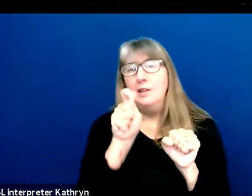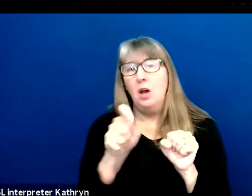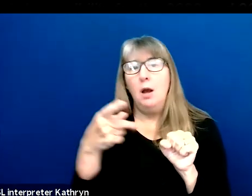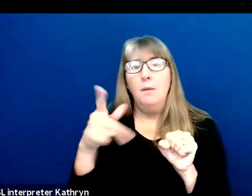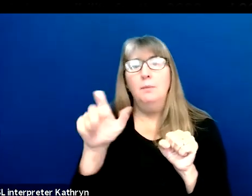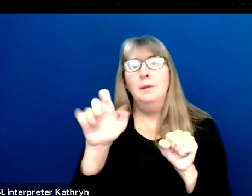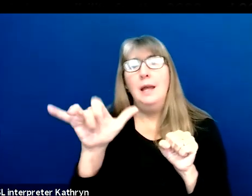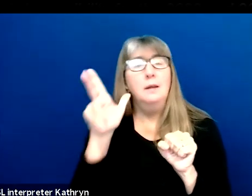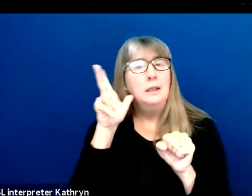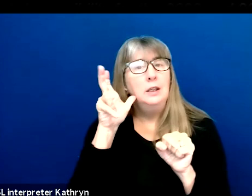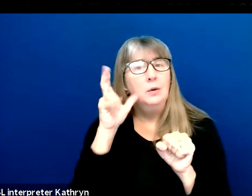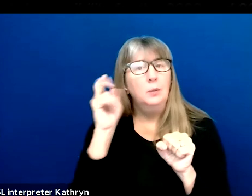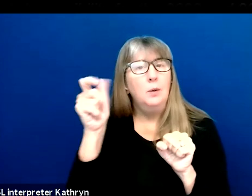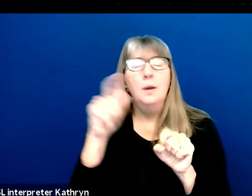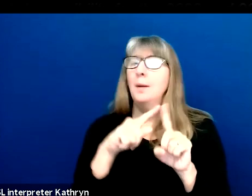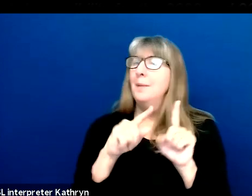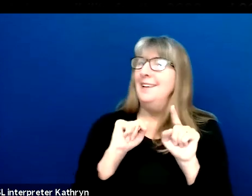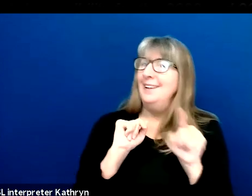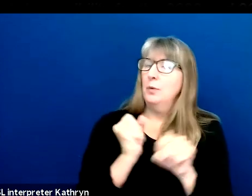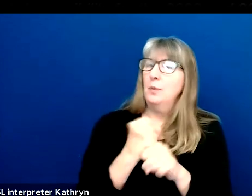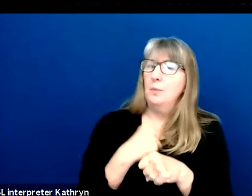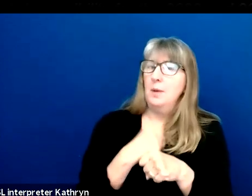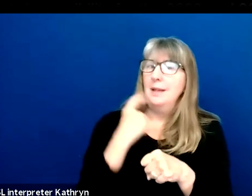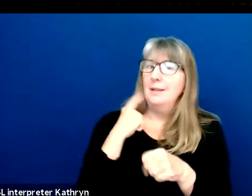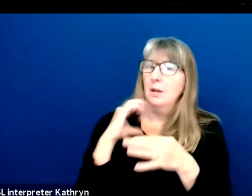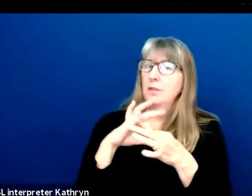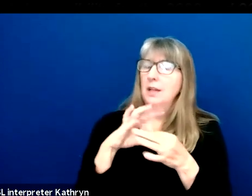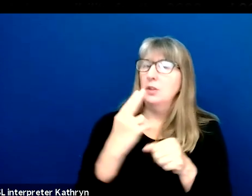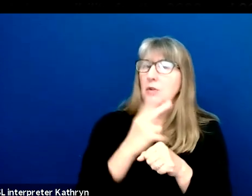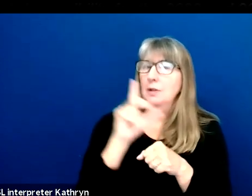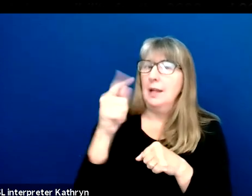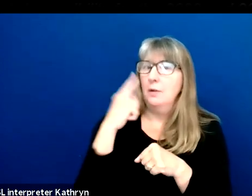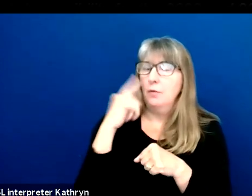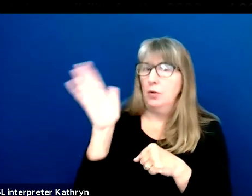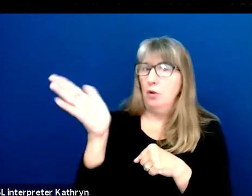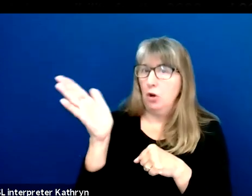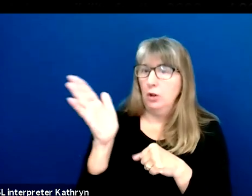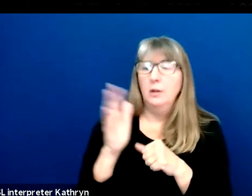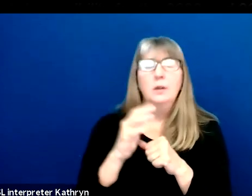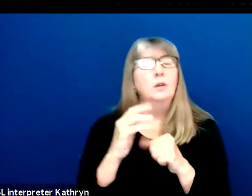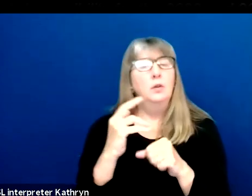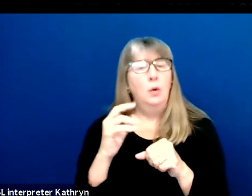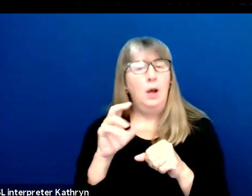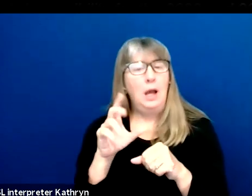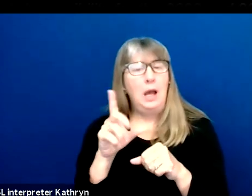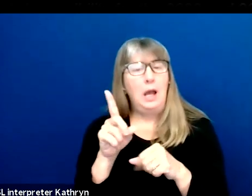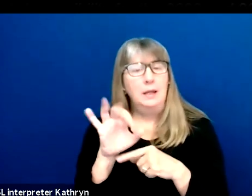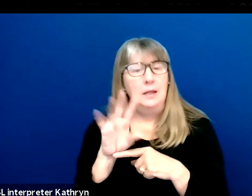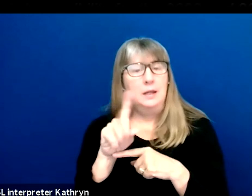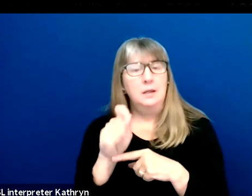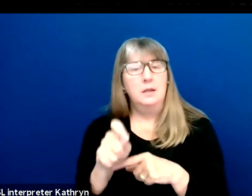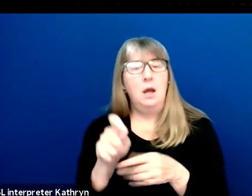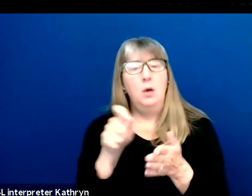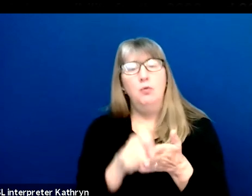since here we're trying to create sonifications to use later for a talk, I did .write, and it writes it out as a